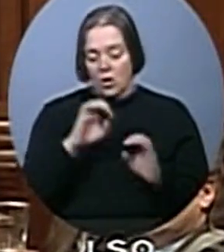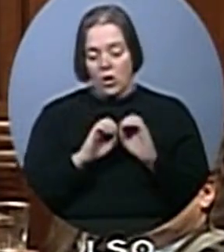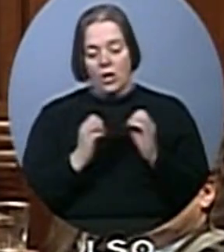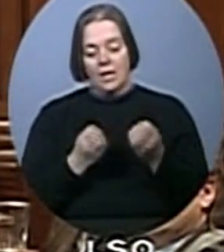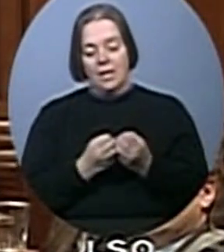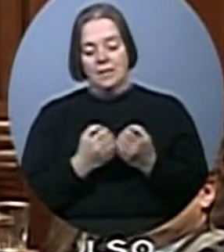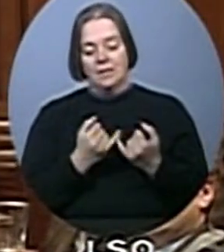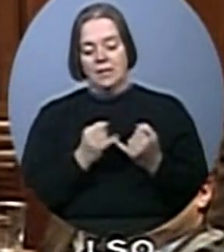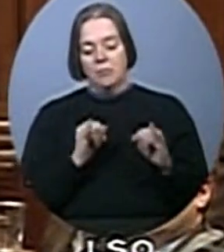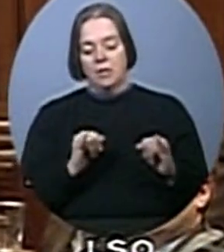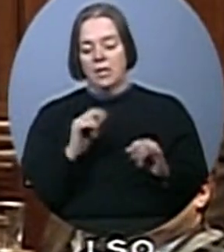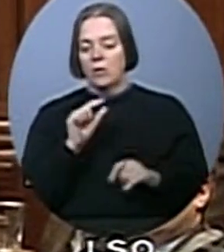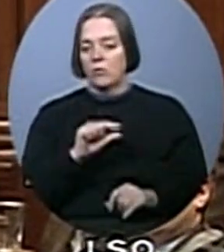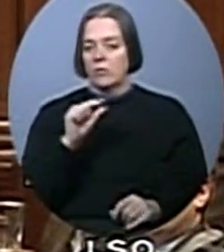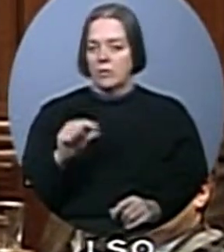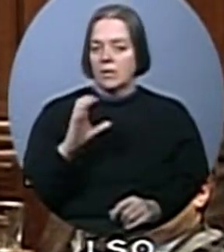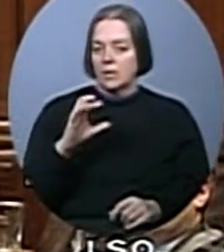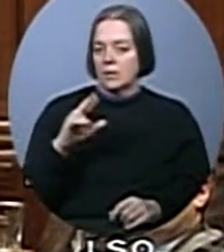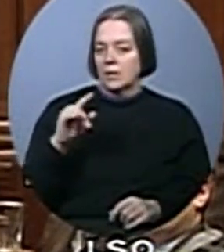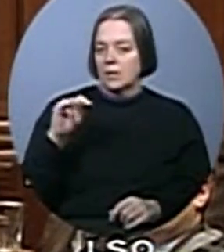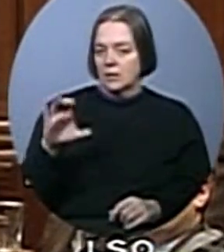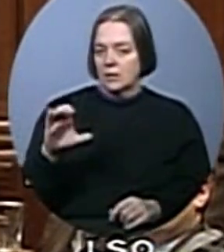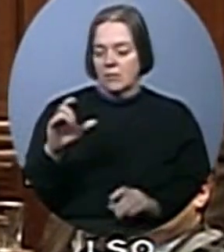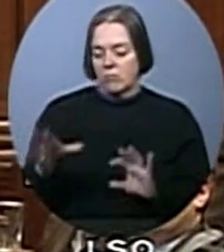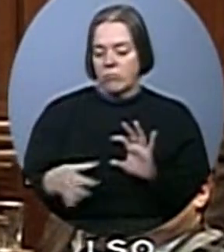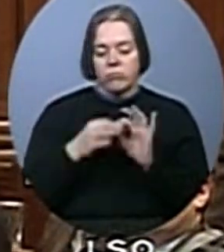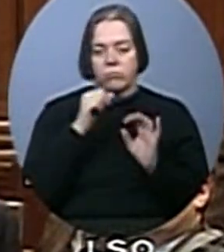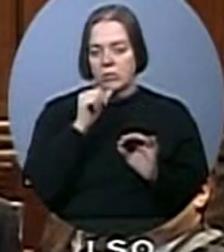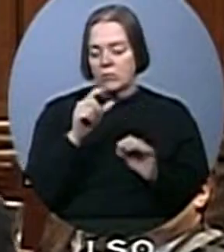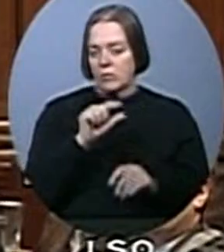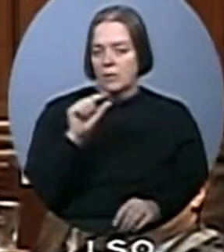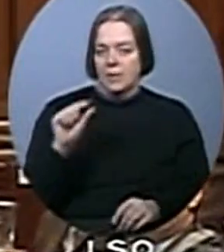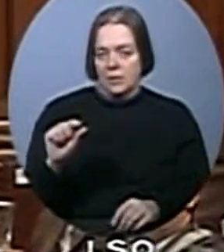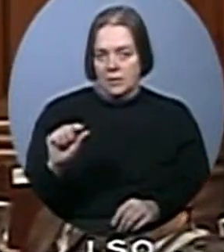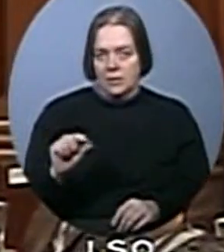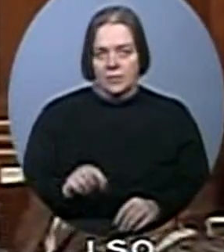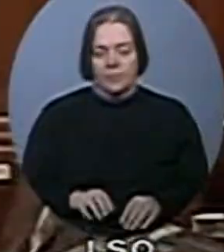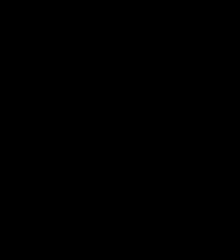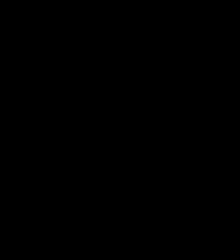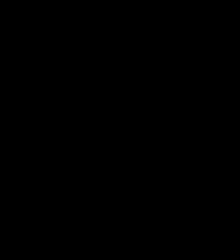process for people to make any grievances to the CRTC. No, this is for them to decide, not the government.